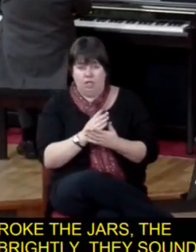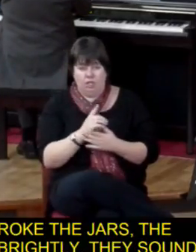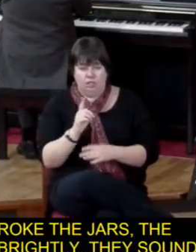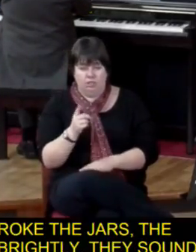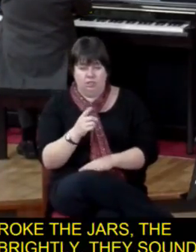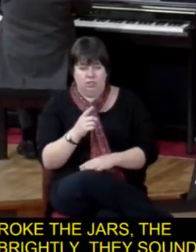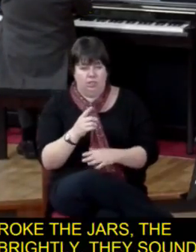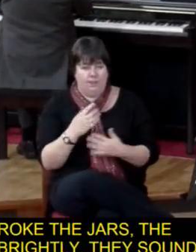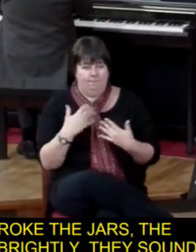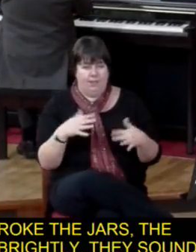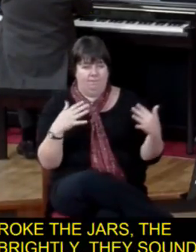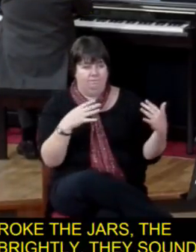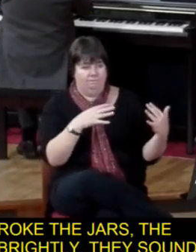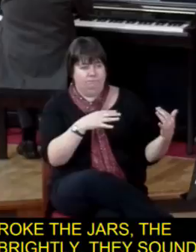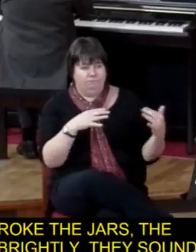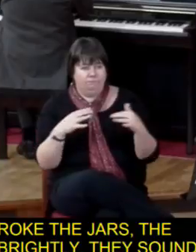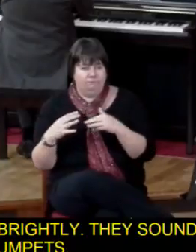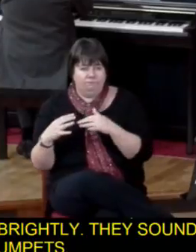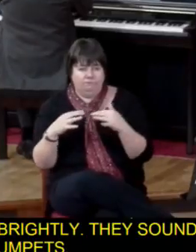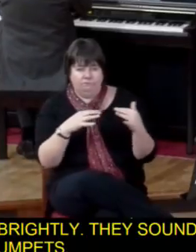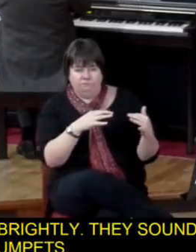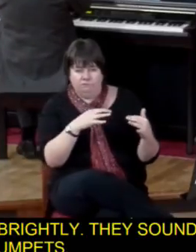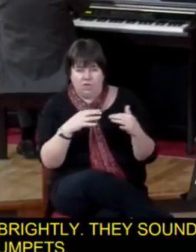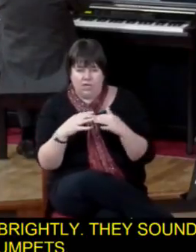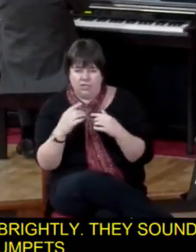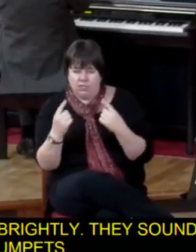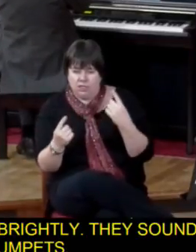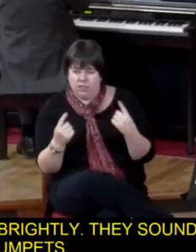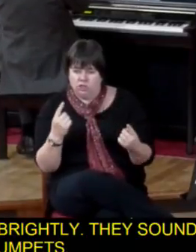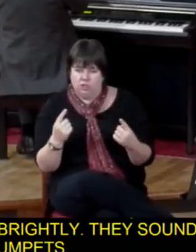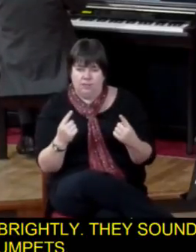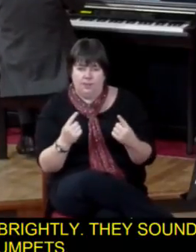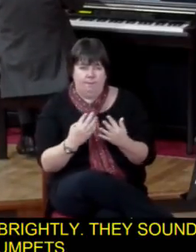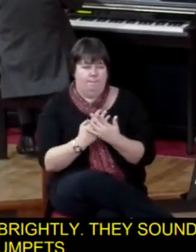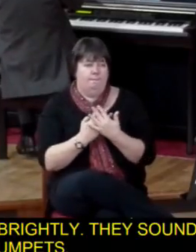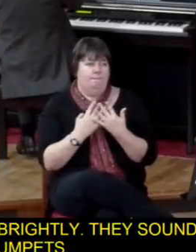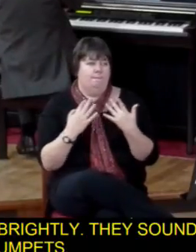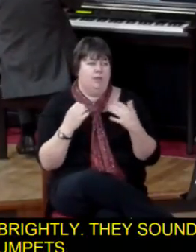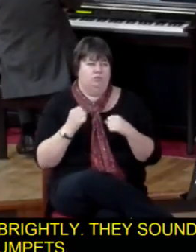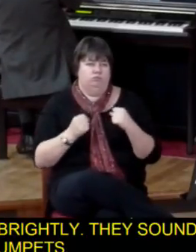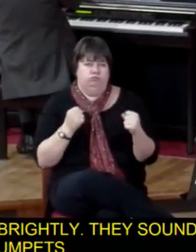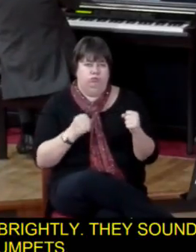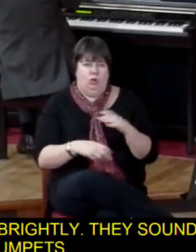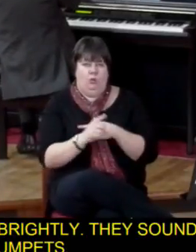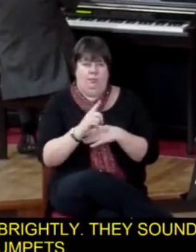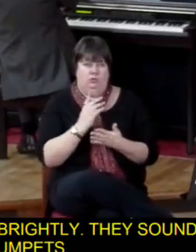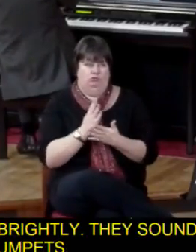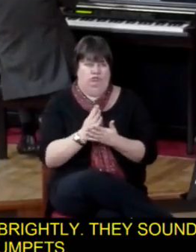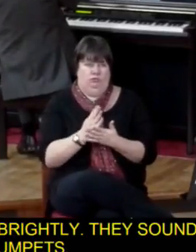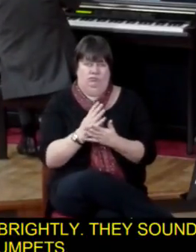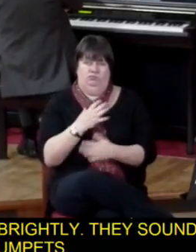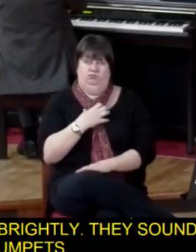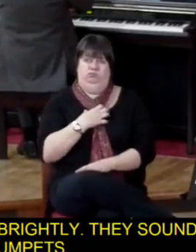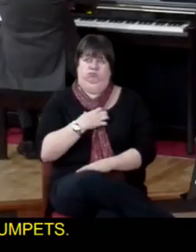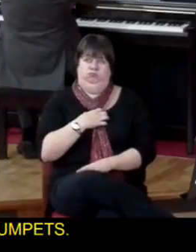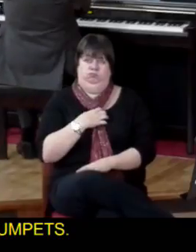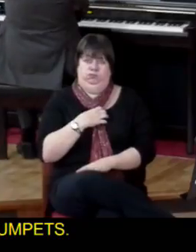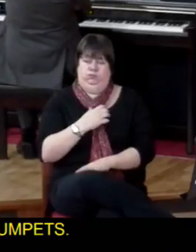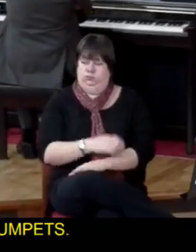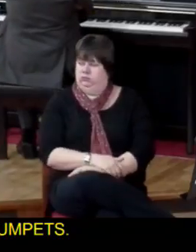They were fighting each other. They did fight a wee bit, but a lot of them ran away because they were so frightened.